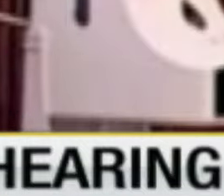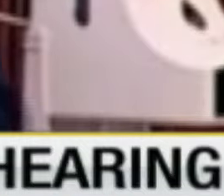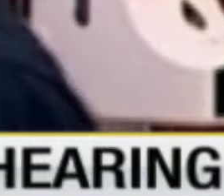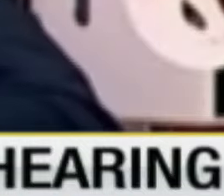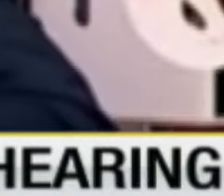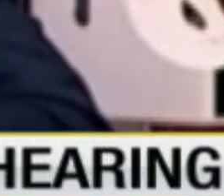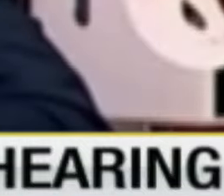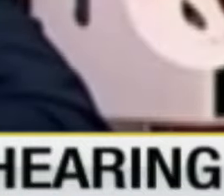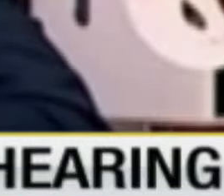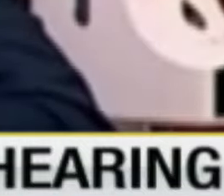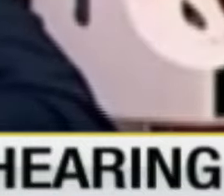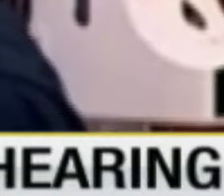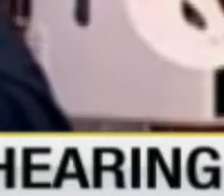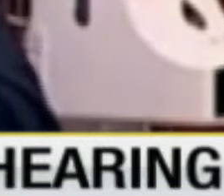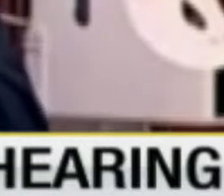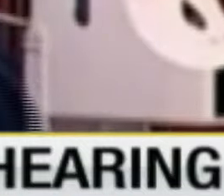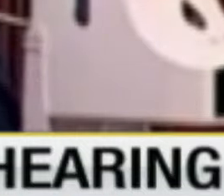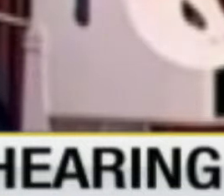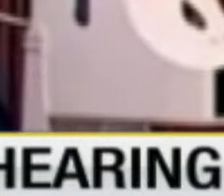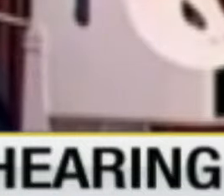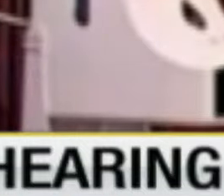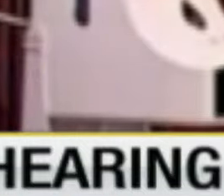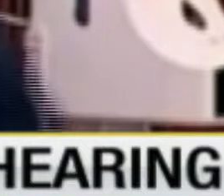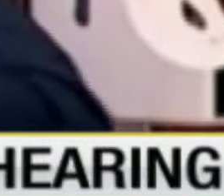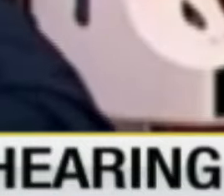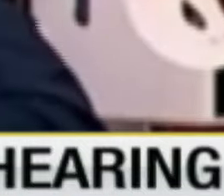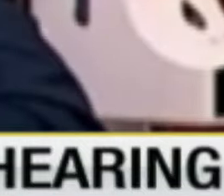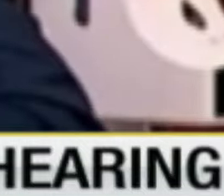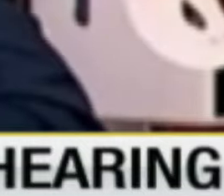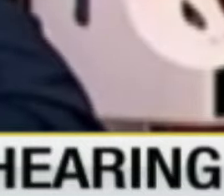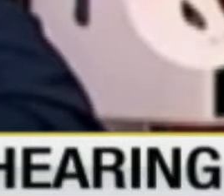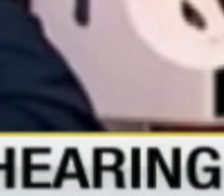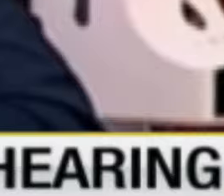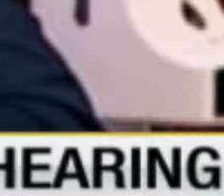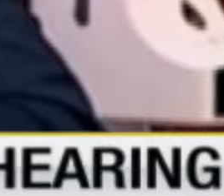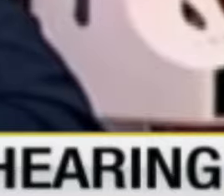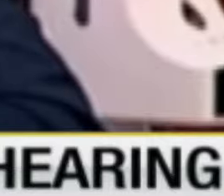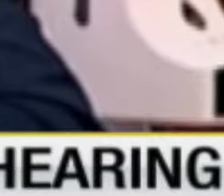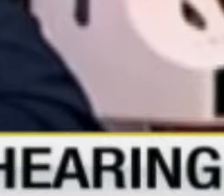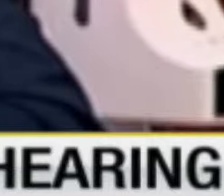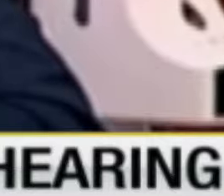still liable for the acts that are done through others. So